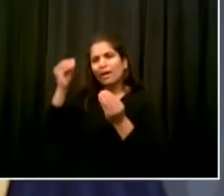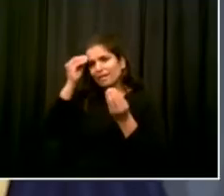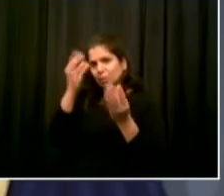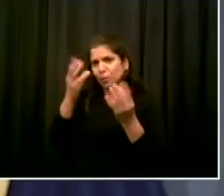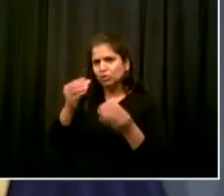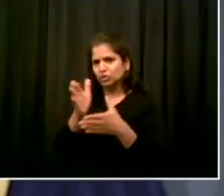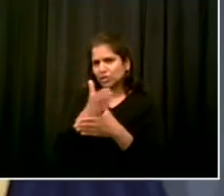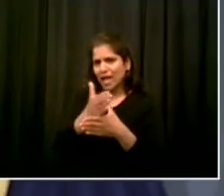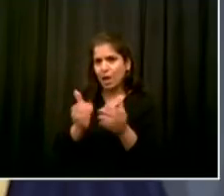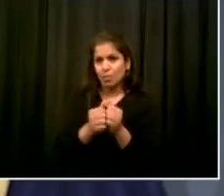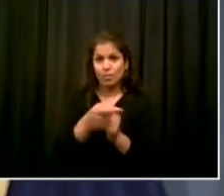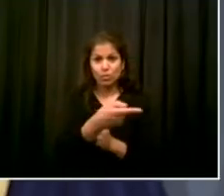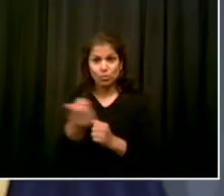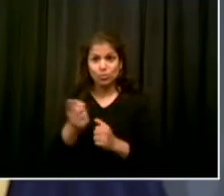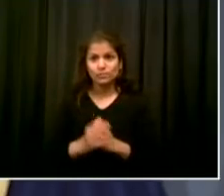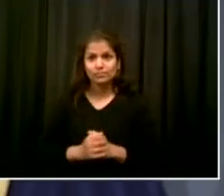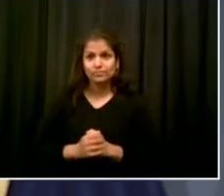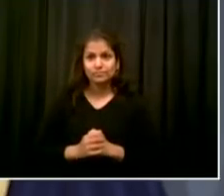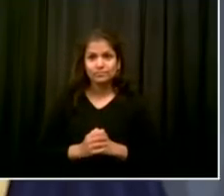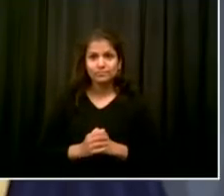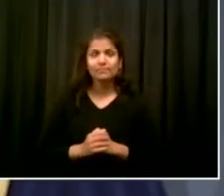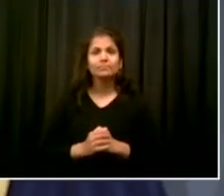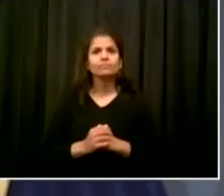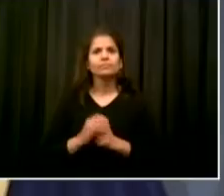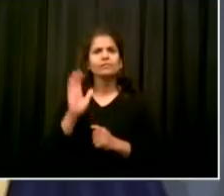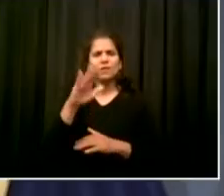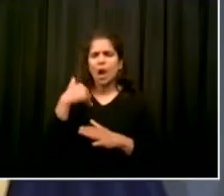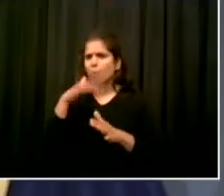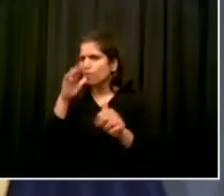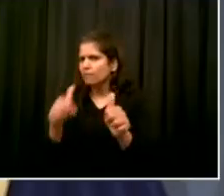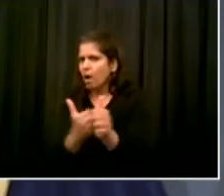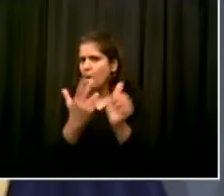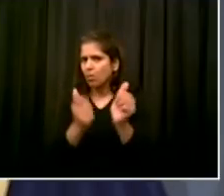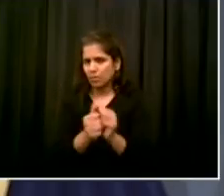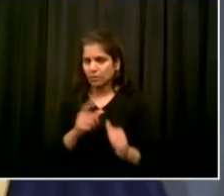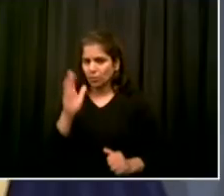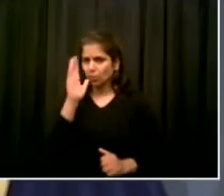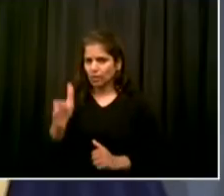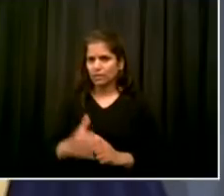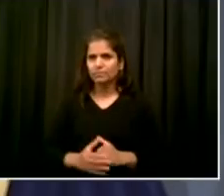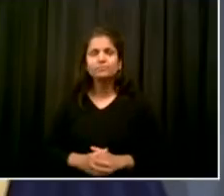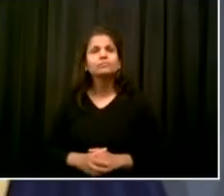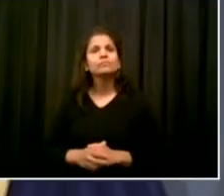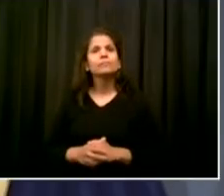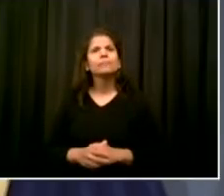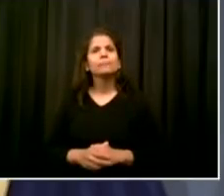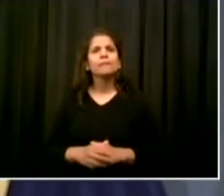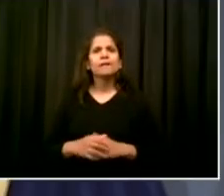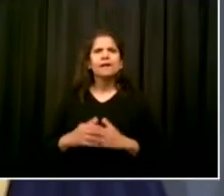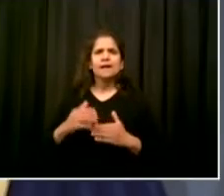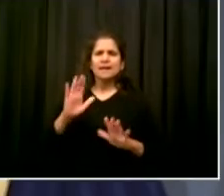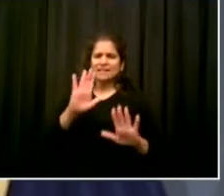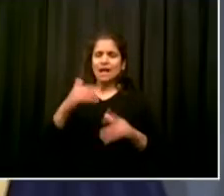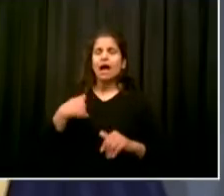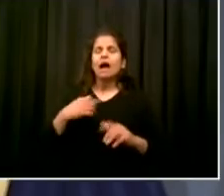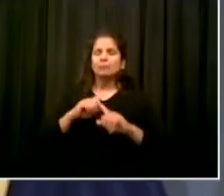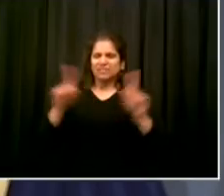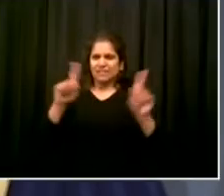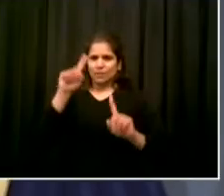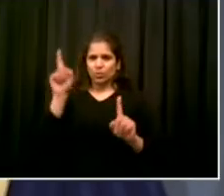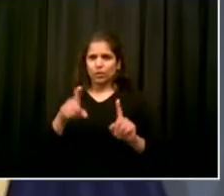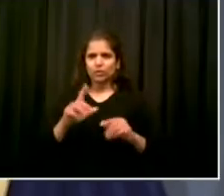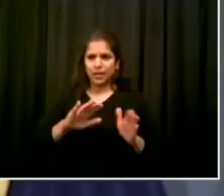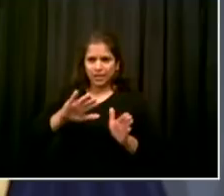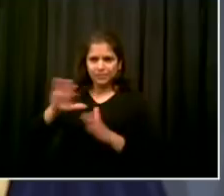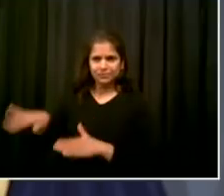Okay, I'd like to follow up on that, but I actually have another question to ask. So I wanted to ask you, Mr. Mayor, you've ended